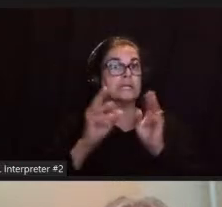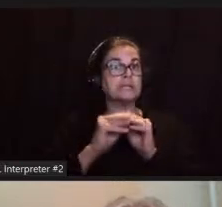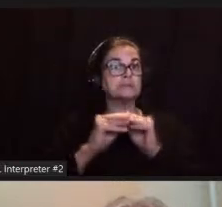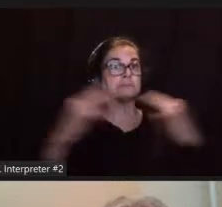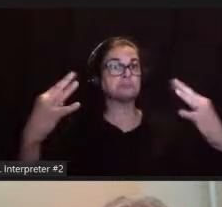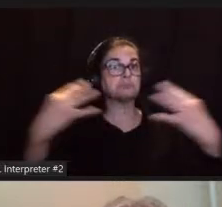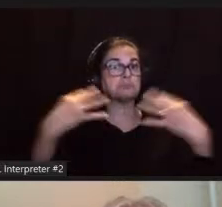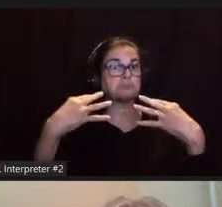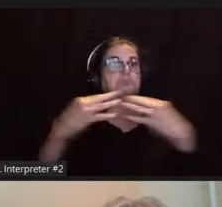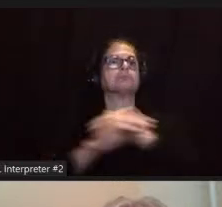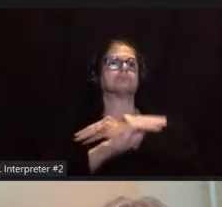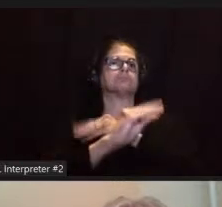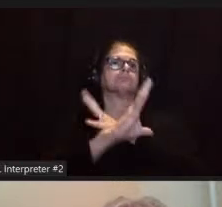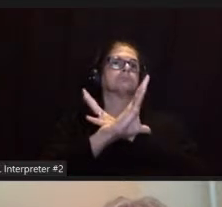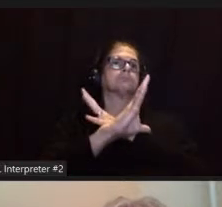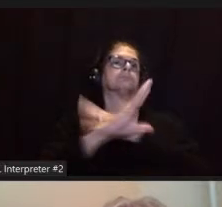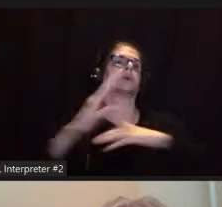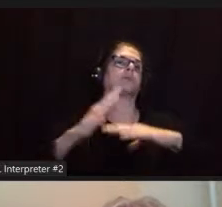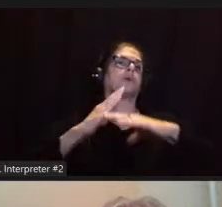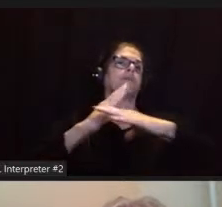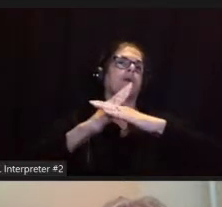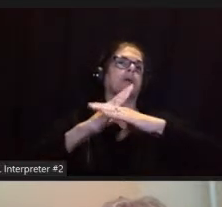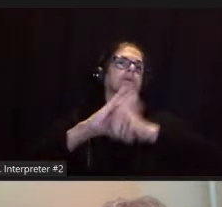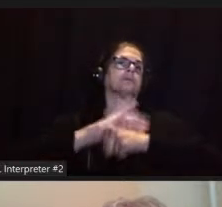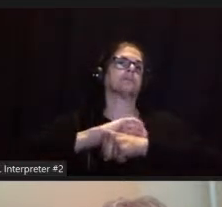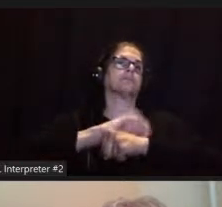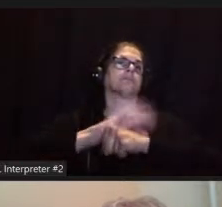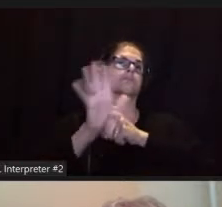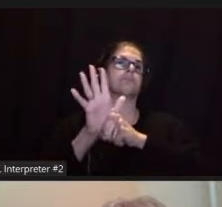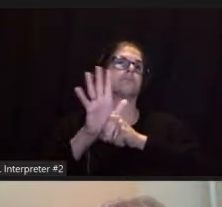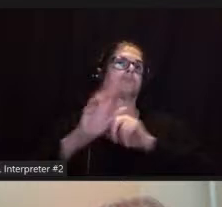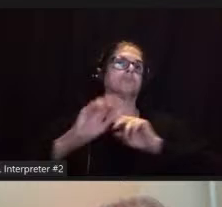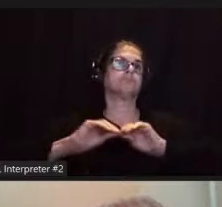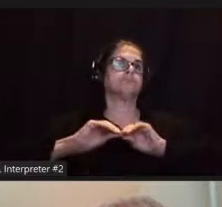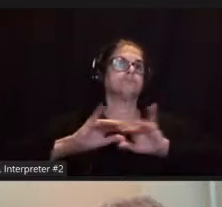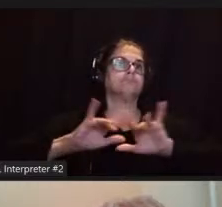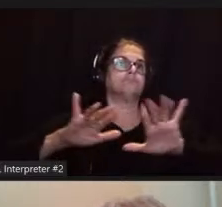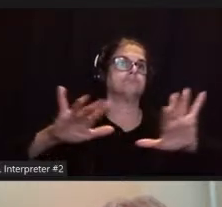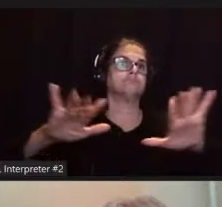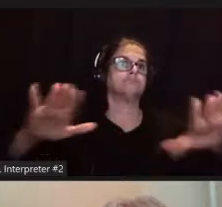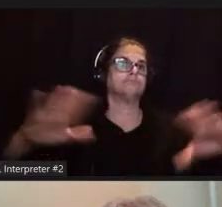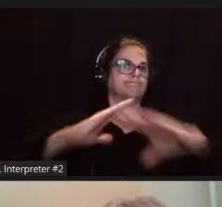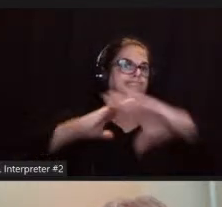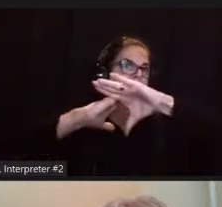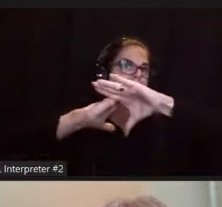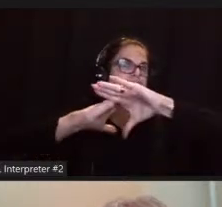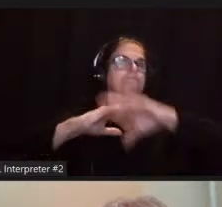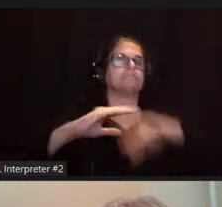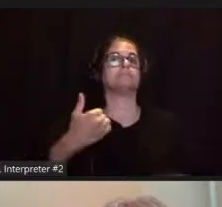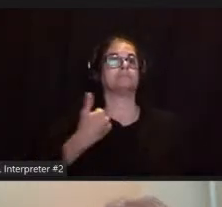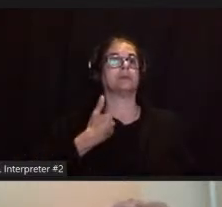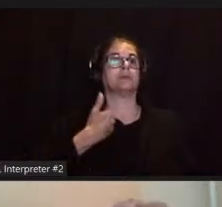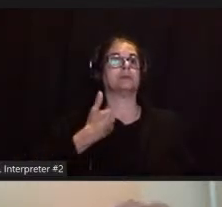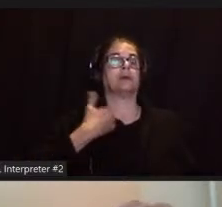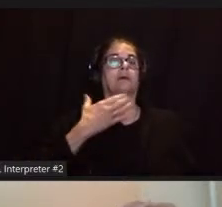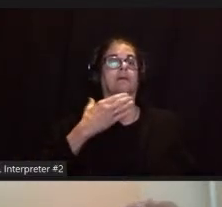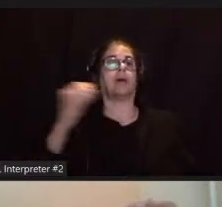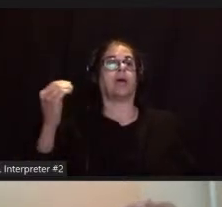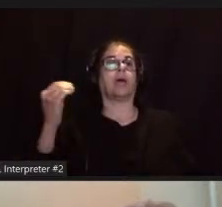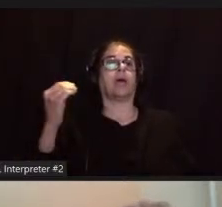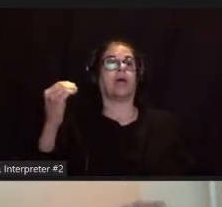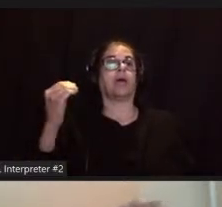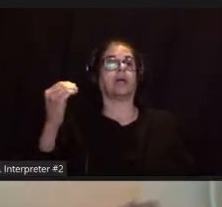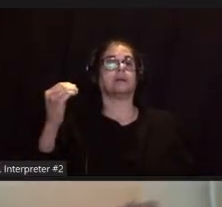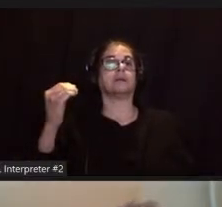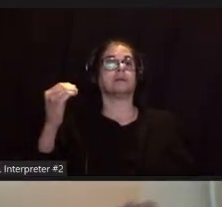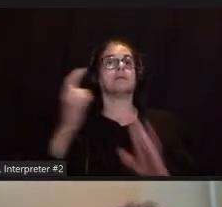COVID-19. Let the record show that myself, Gregory Longini, and General Counsel Karen Simons are both